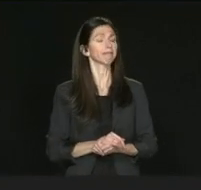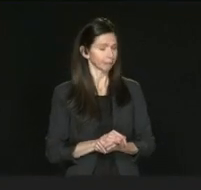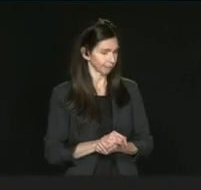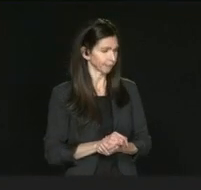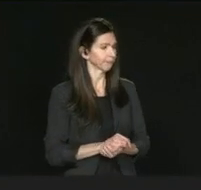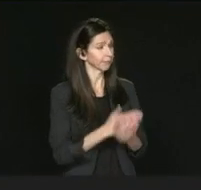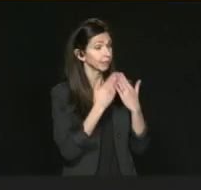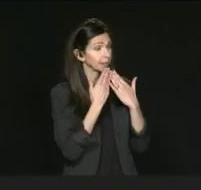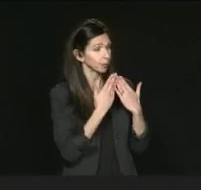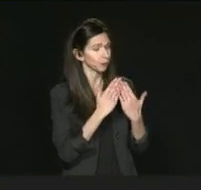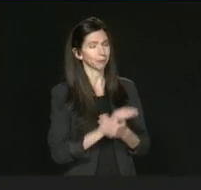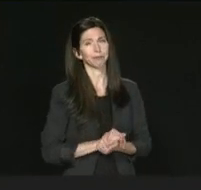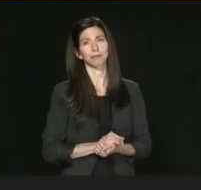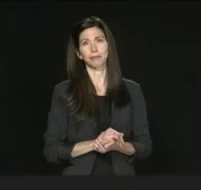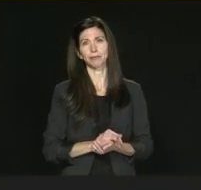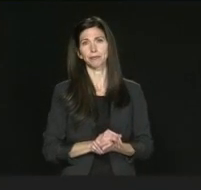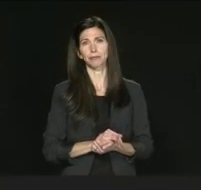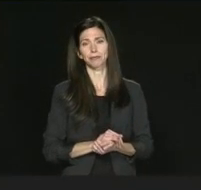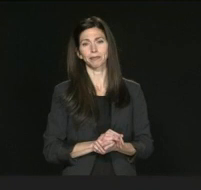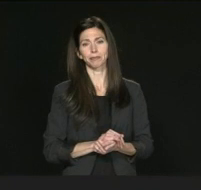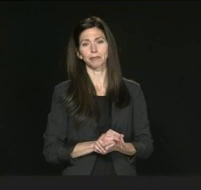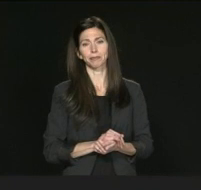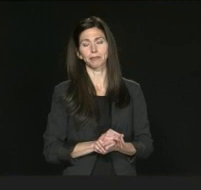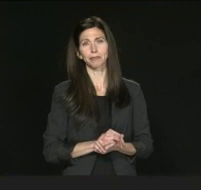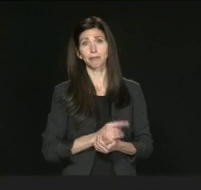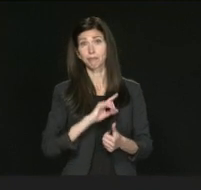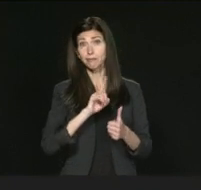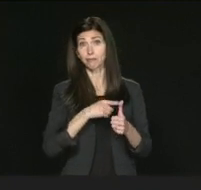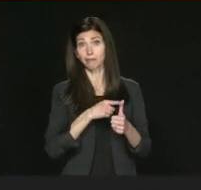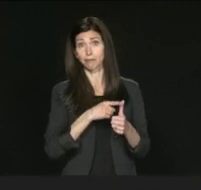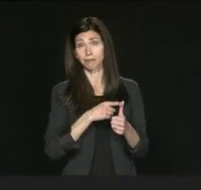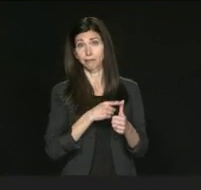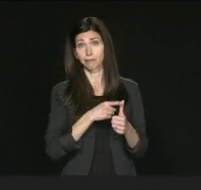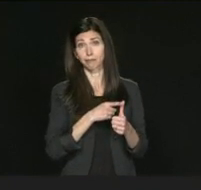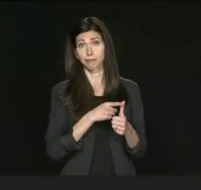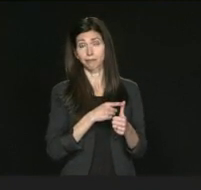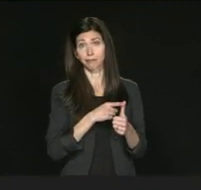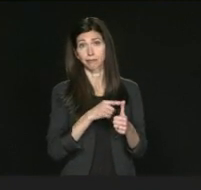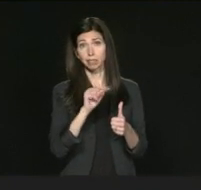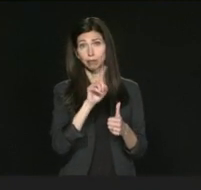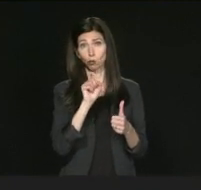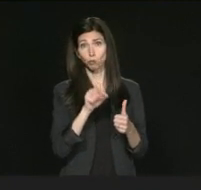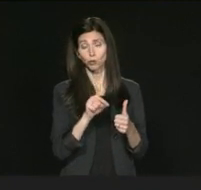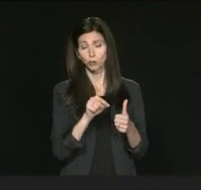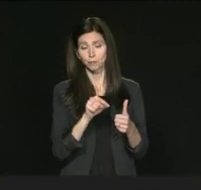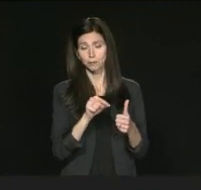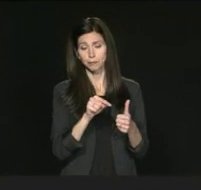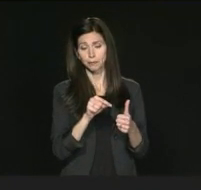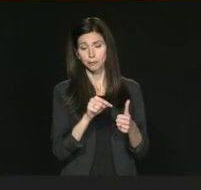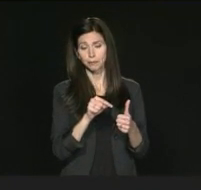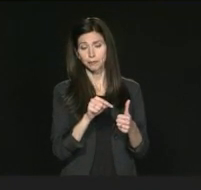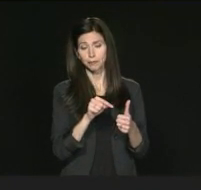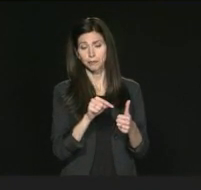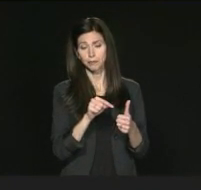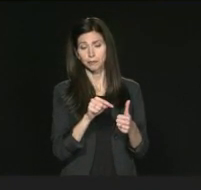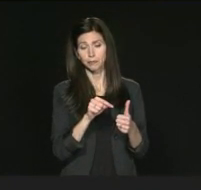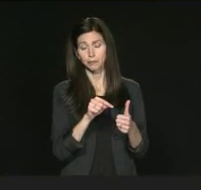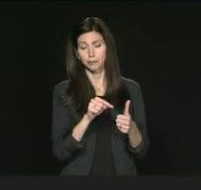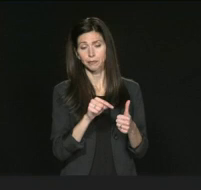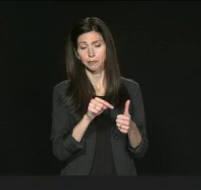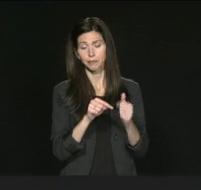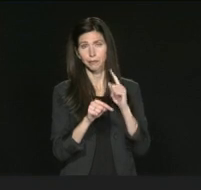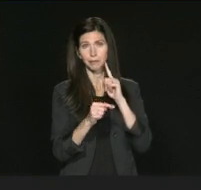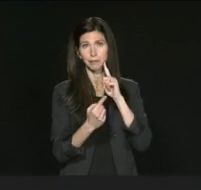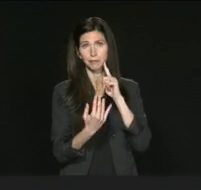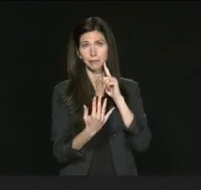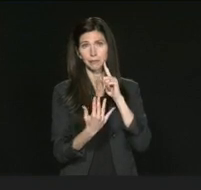you have a question, appuyez sur étoile maintenant pour poser une question. Notre première question vient de. Our first question comes from Raymond Fillon,